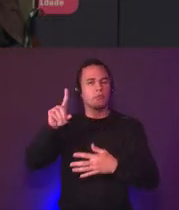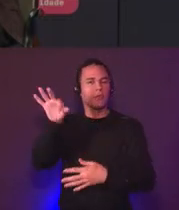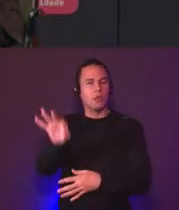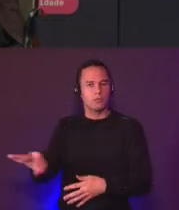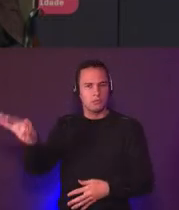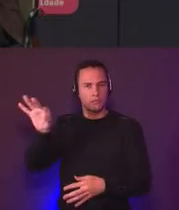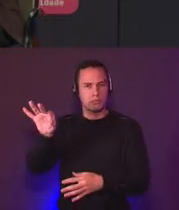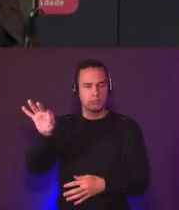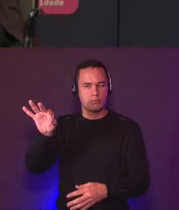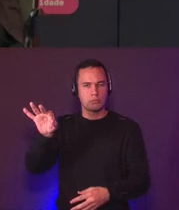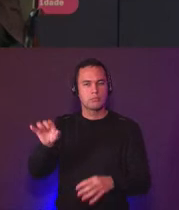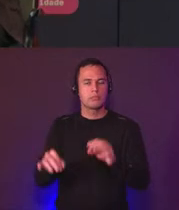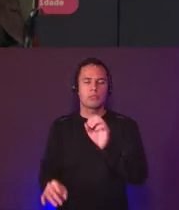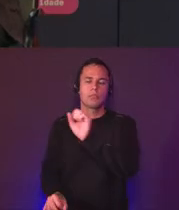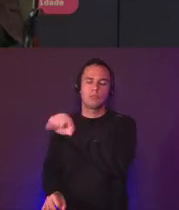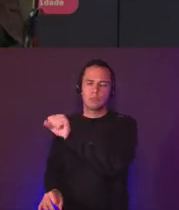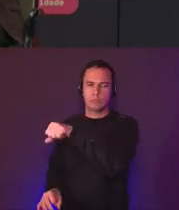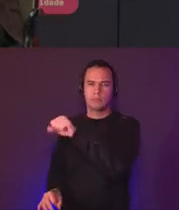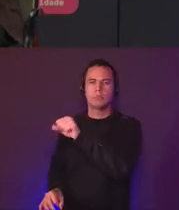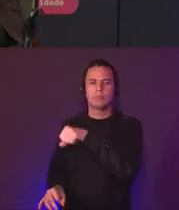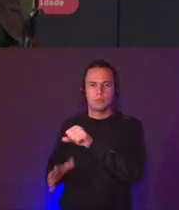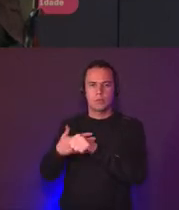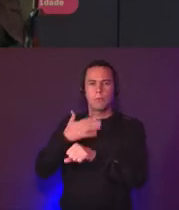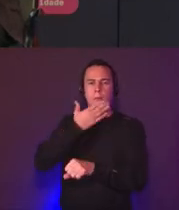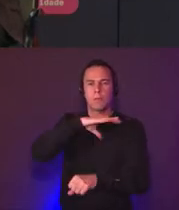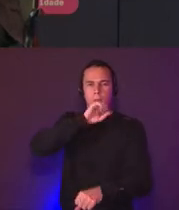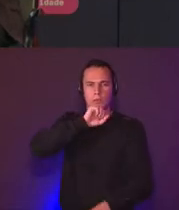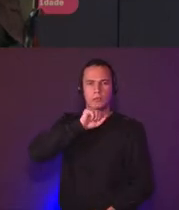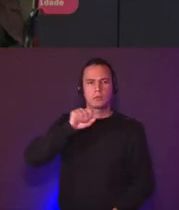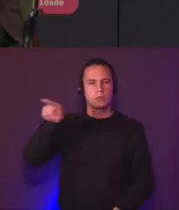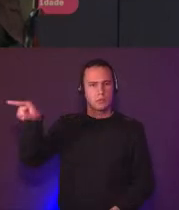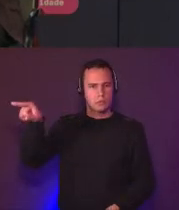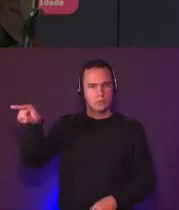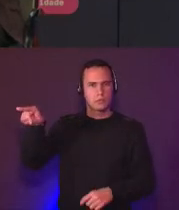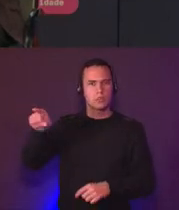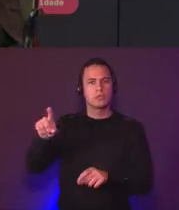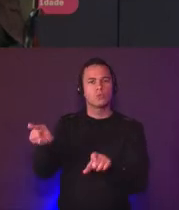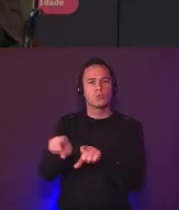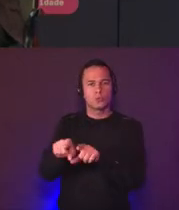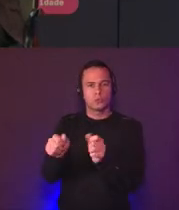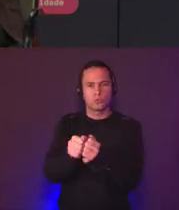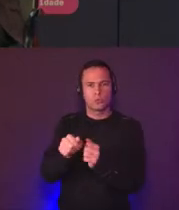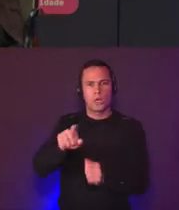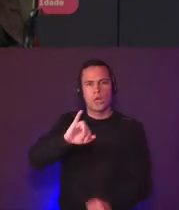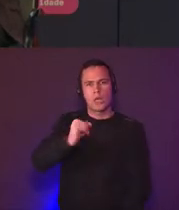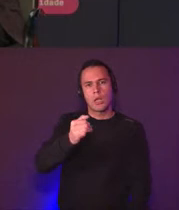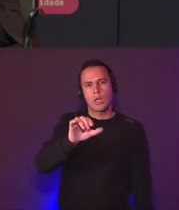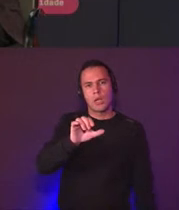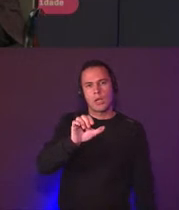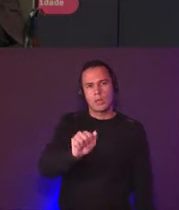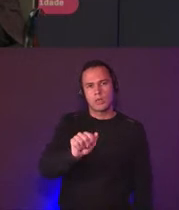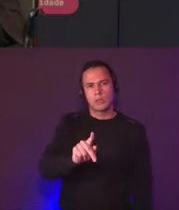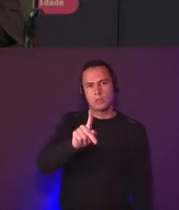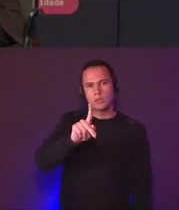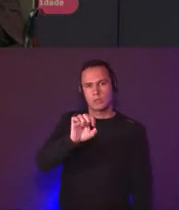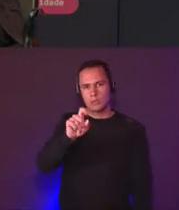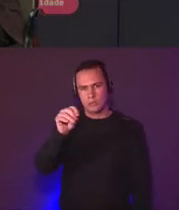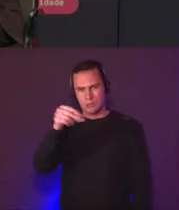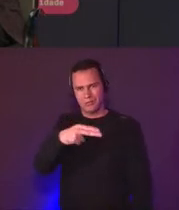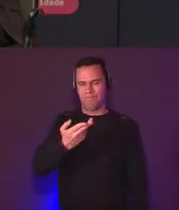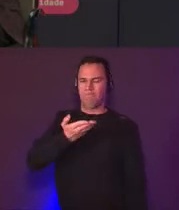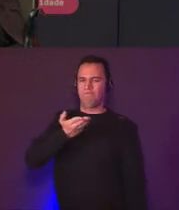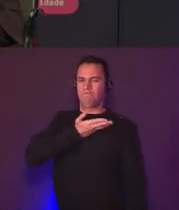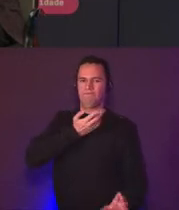the university, is that right? Yeah, so my dad and Chuck Stone, the journalist who was one of his very best friends, they